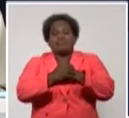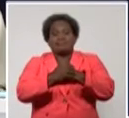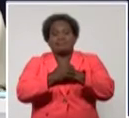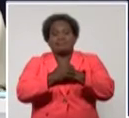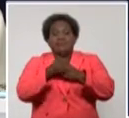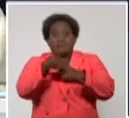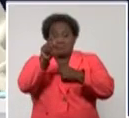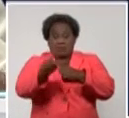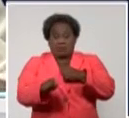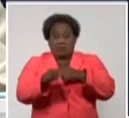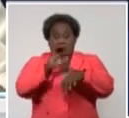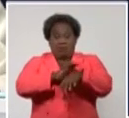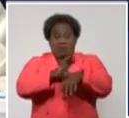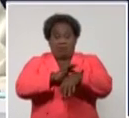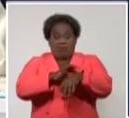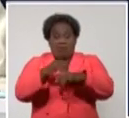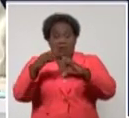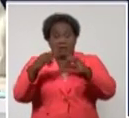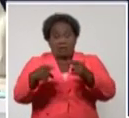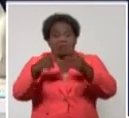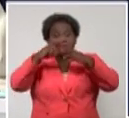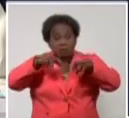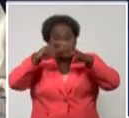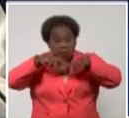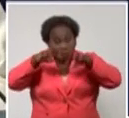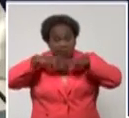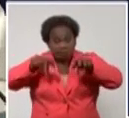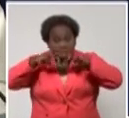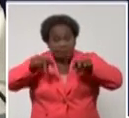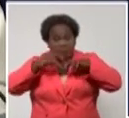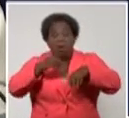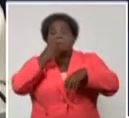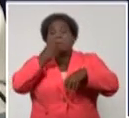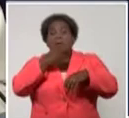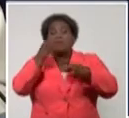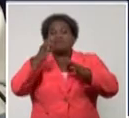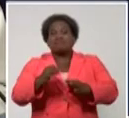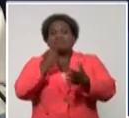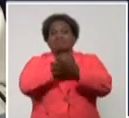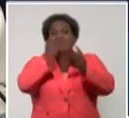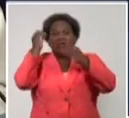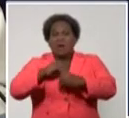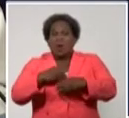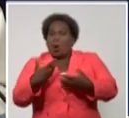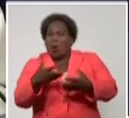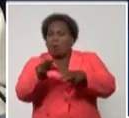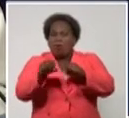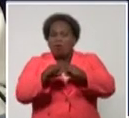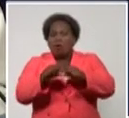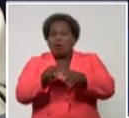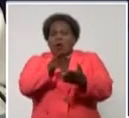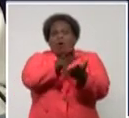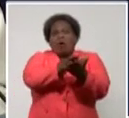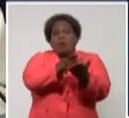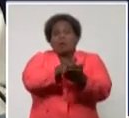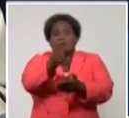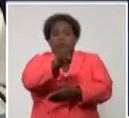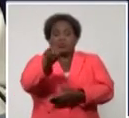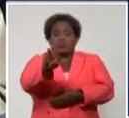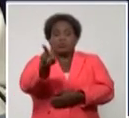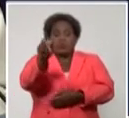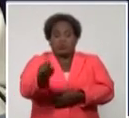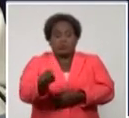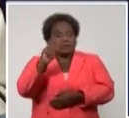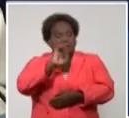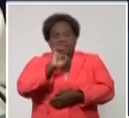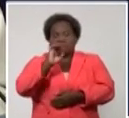for 49.5%. Yesterday's case was asymptomatic. It's important to note that most people diagnosed